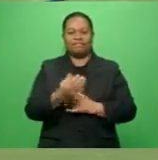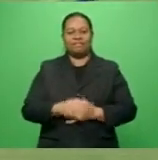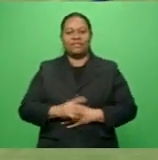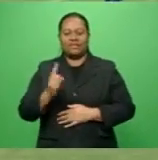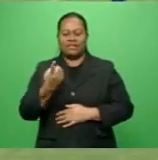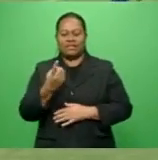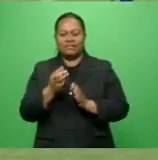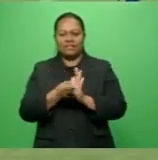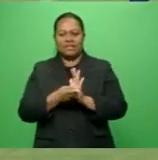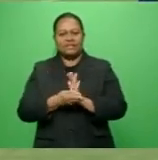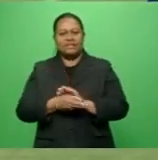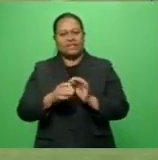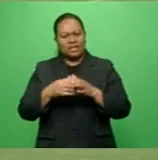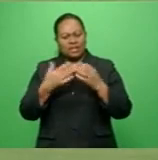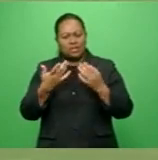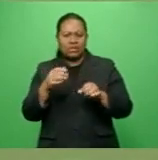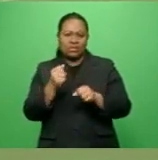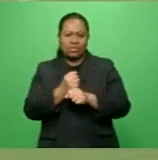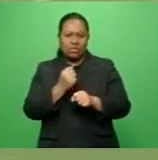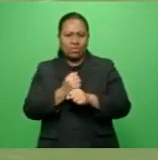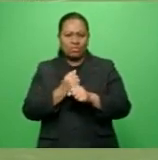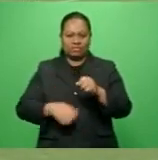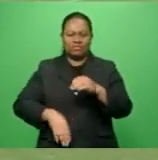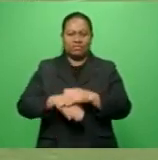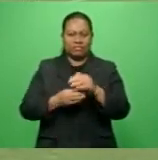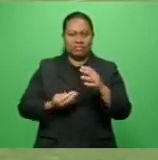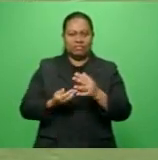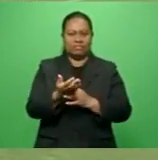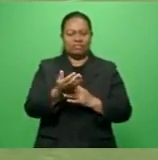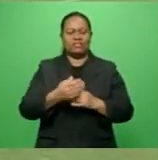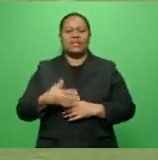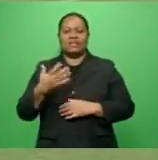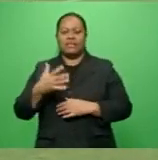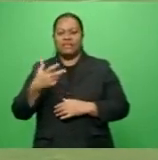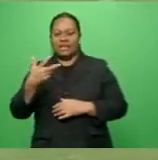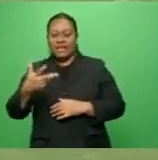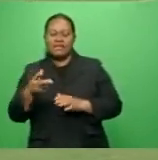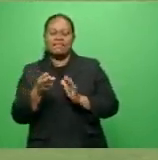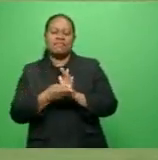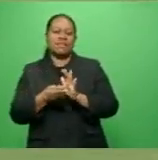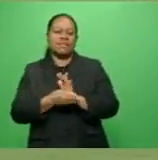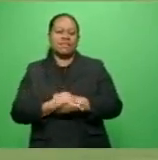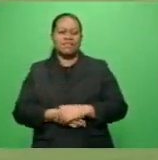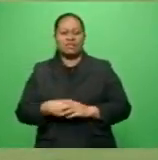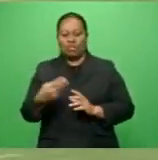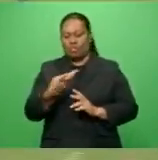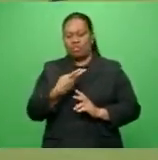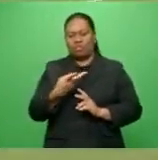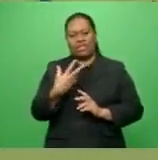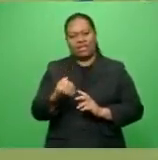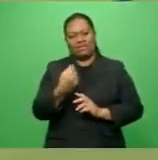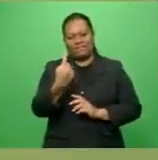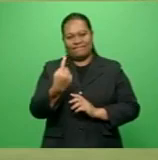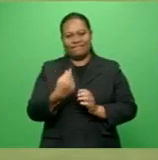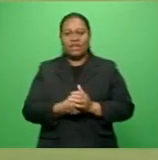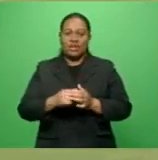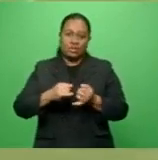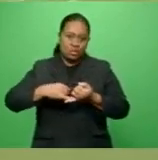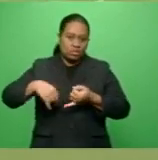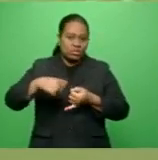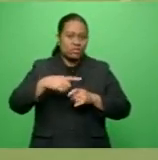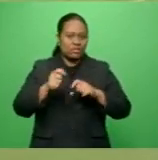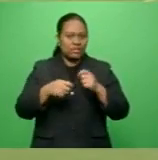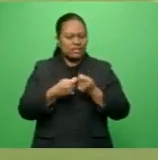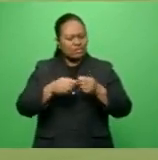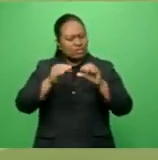Lautoka replied with a goal from Siti Venida Vilangi in the 58th minute for a 1-1 draw. Suva head coach Babs